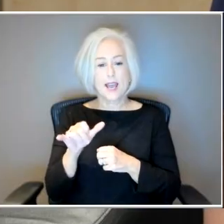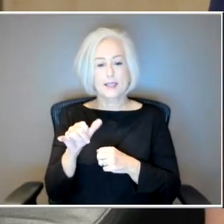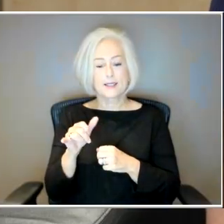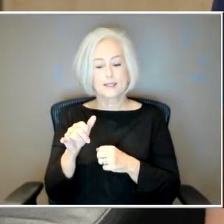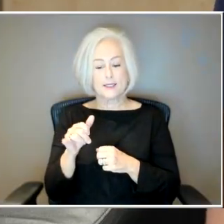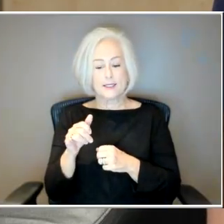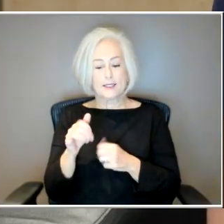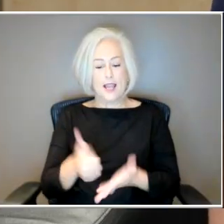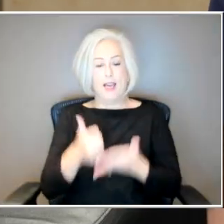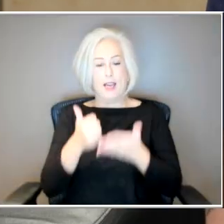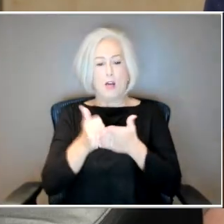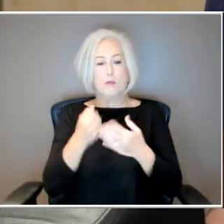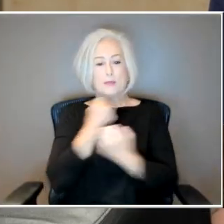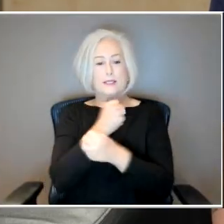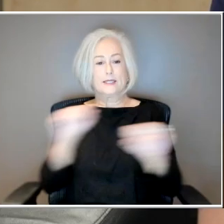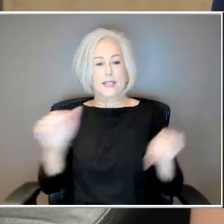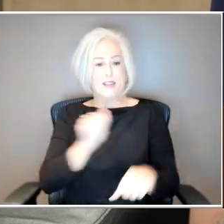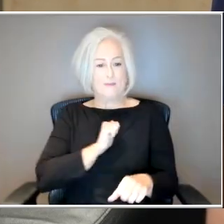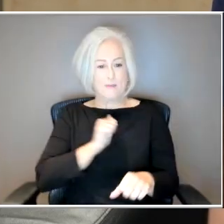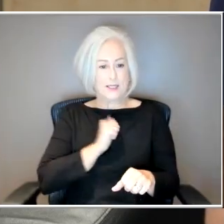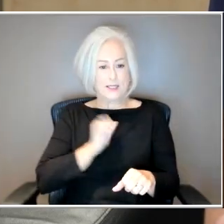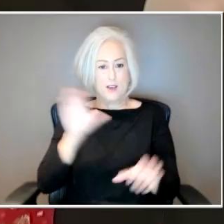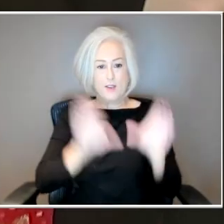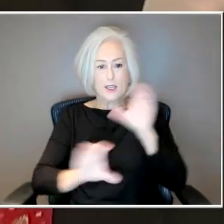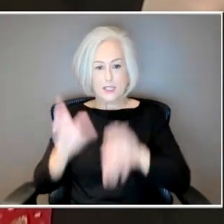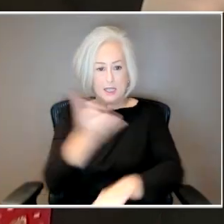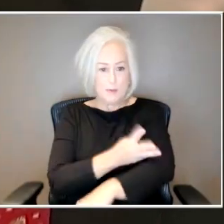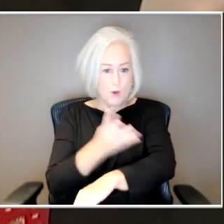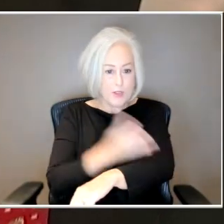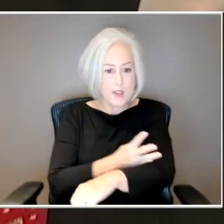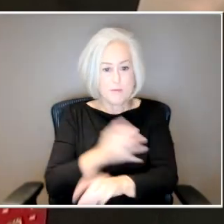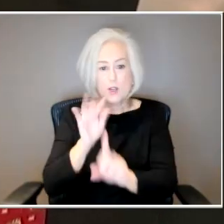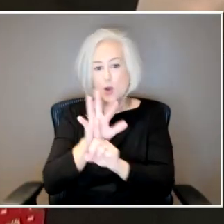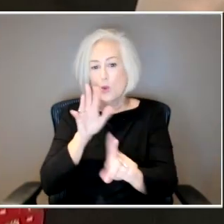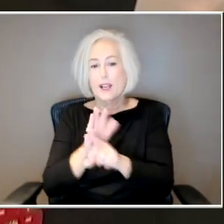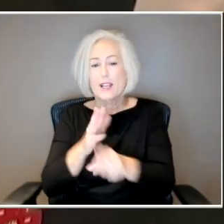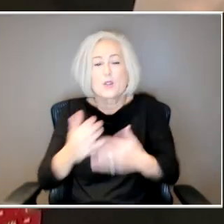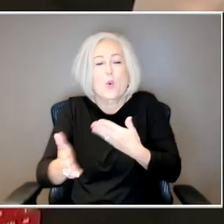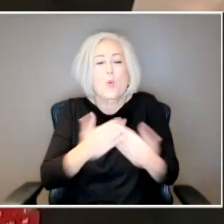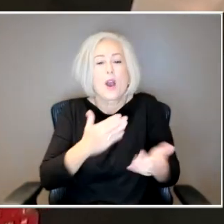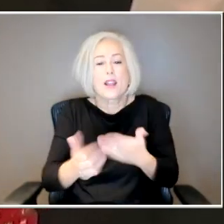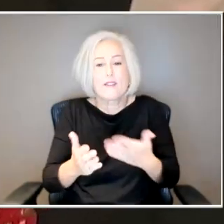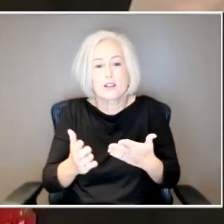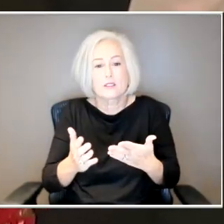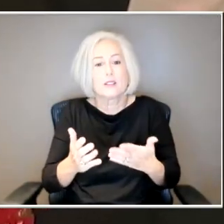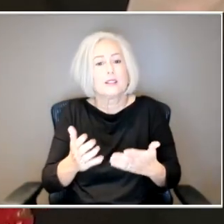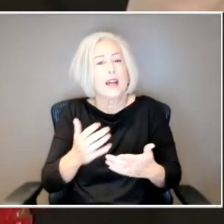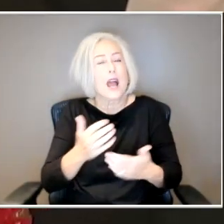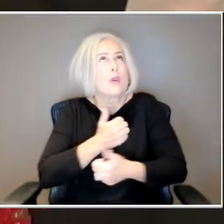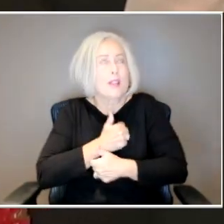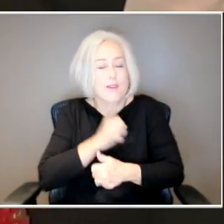myself potential chemo, radiation, whatever they have to offer, I would love to not go through any of that.